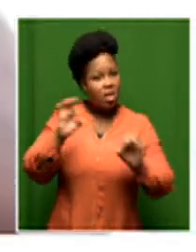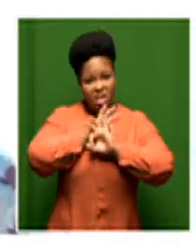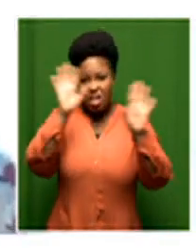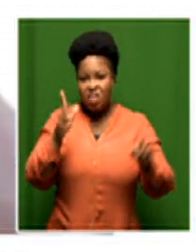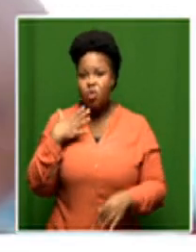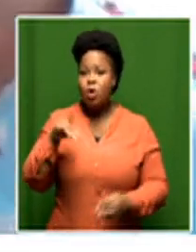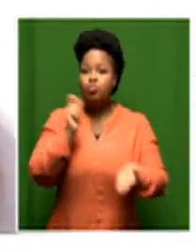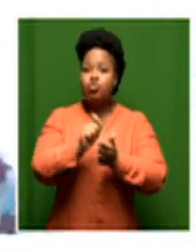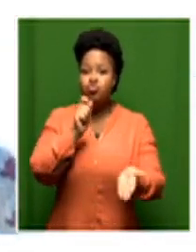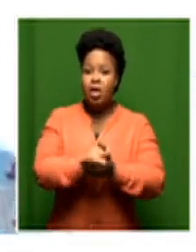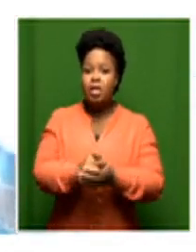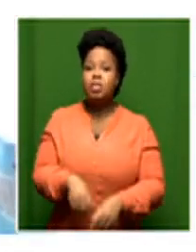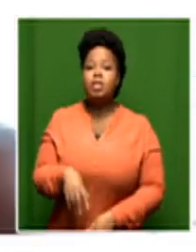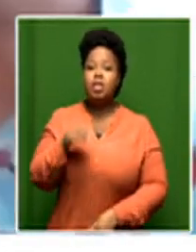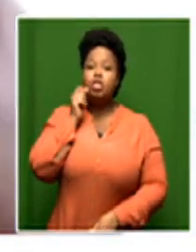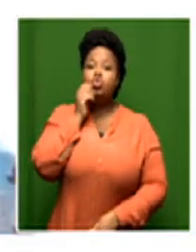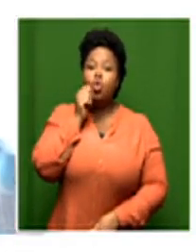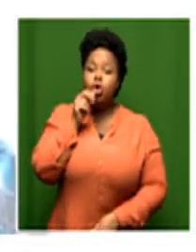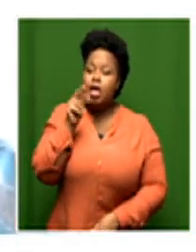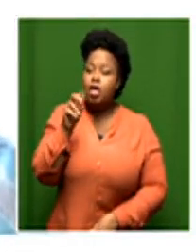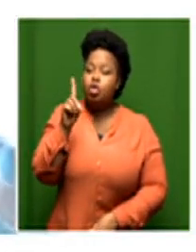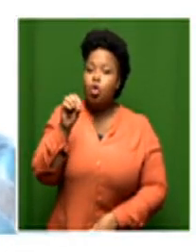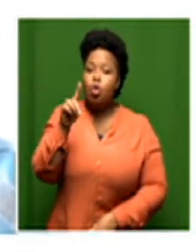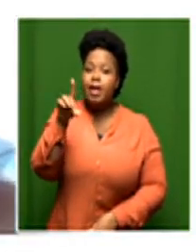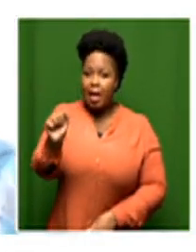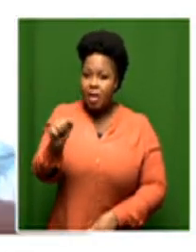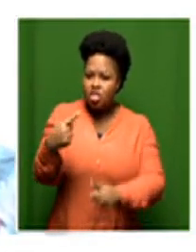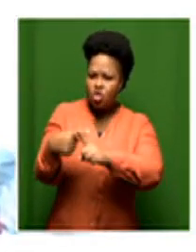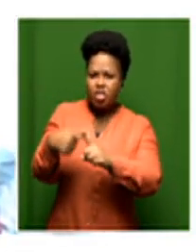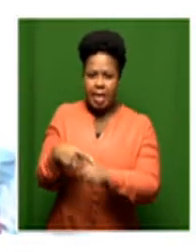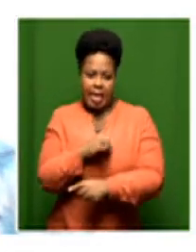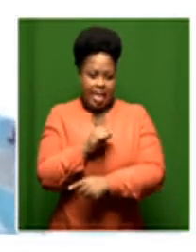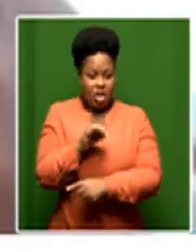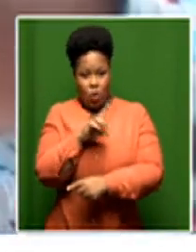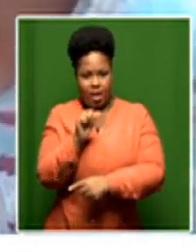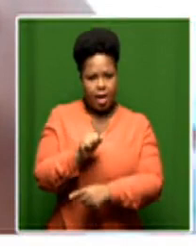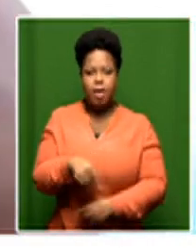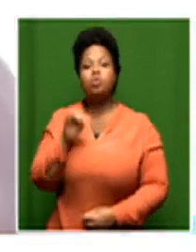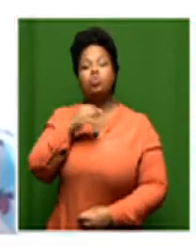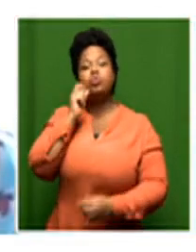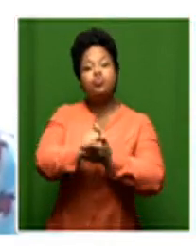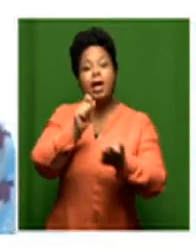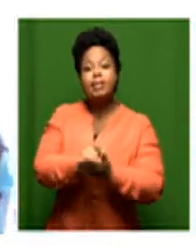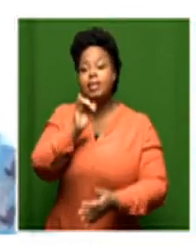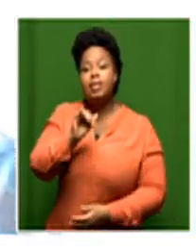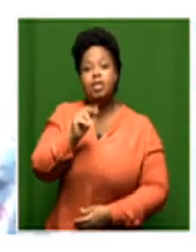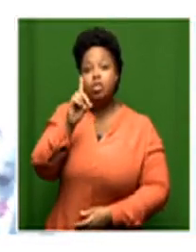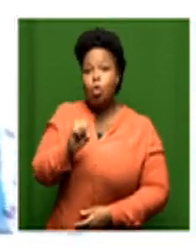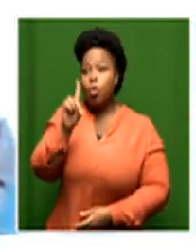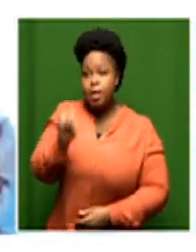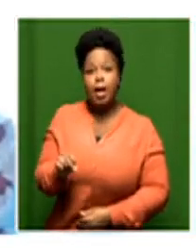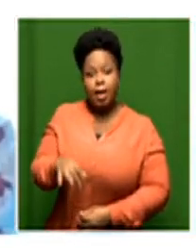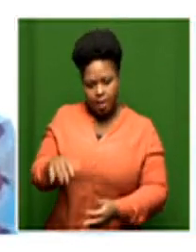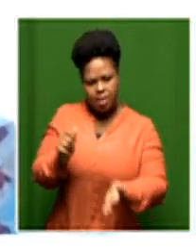want to write in the order in Isixhosa, you're not going to in the order. you are going to say Indoda, and you write